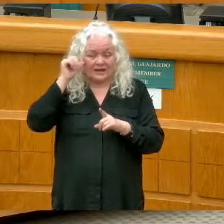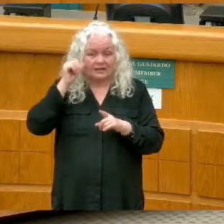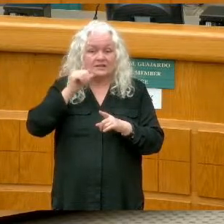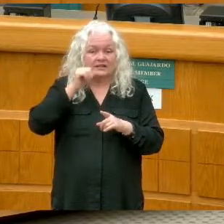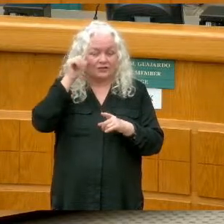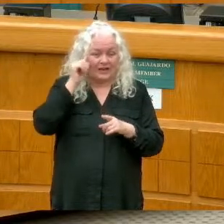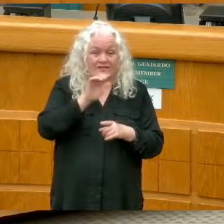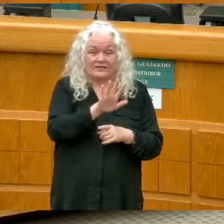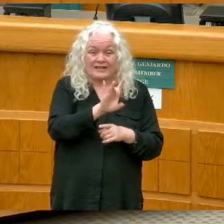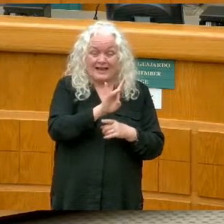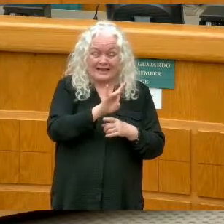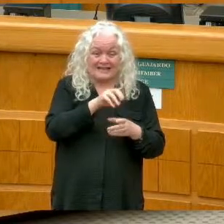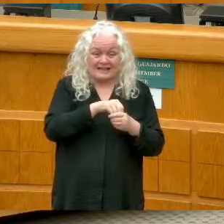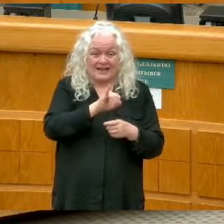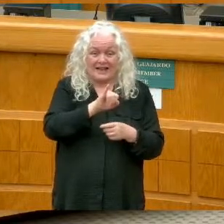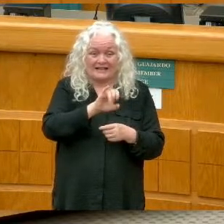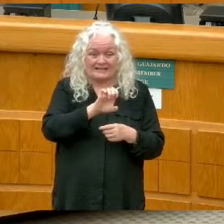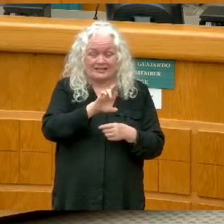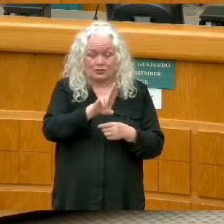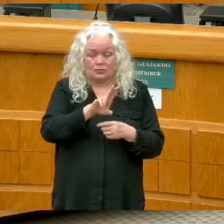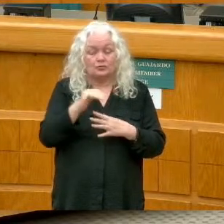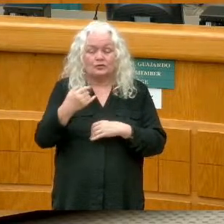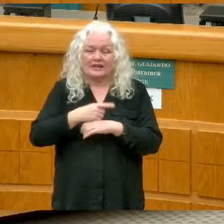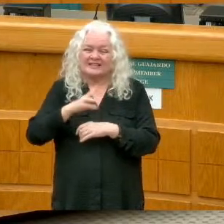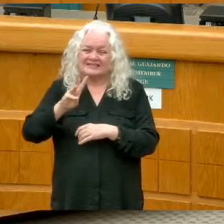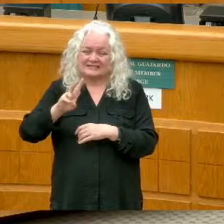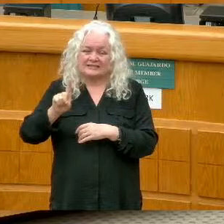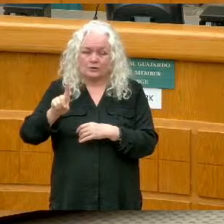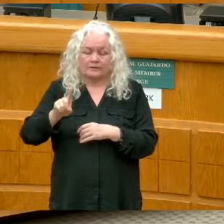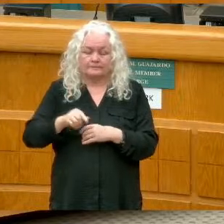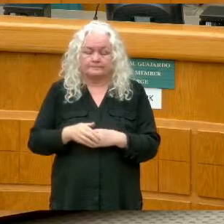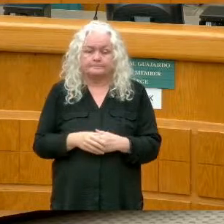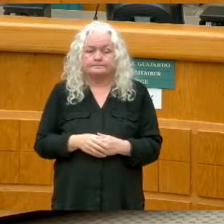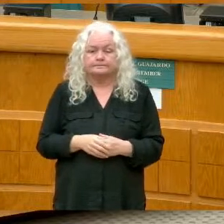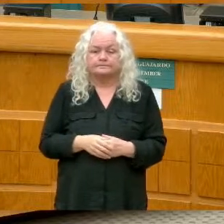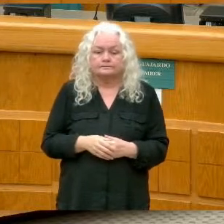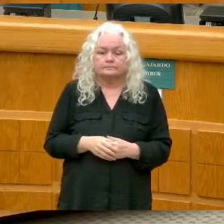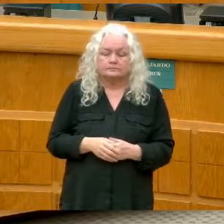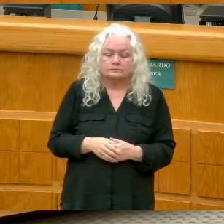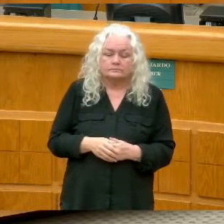Yesterday there were 58 persons in ICU, and today there's 61.